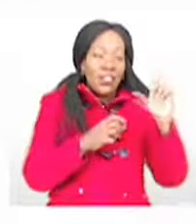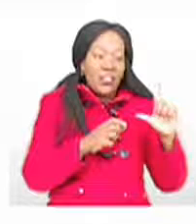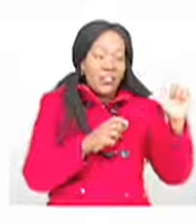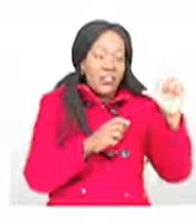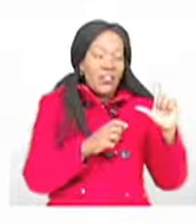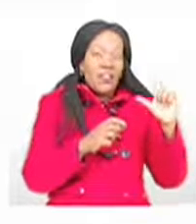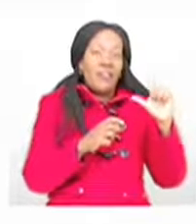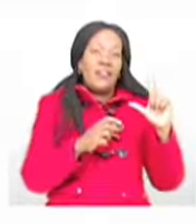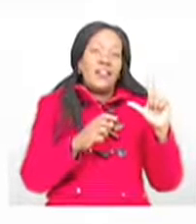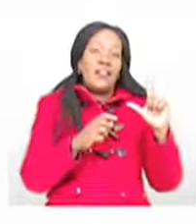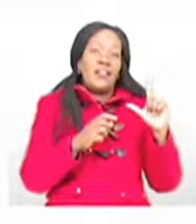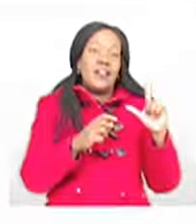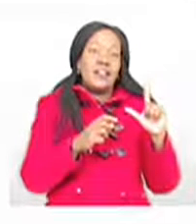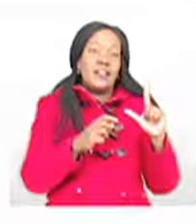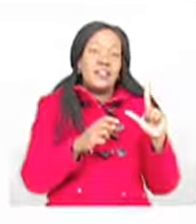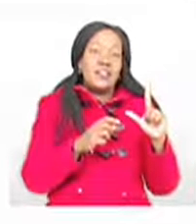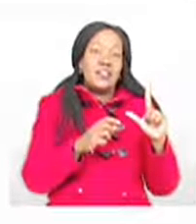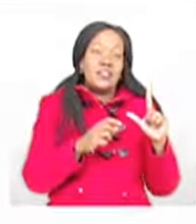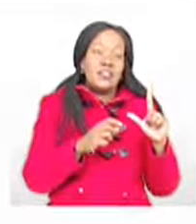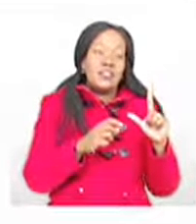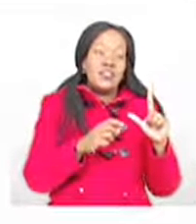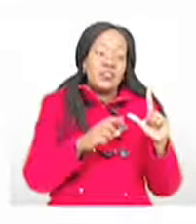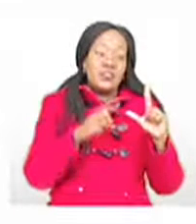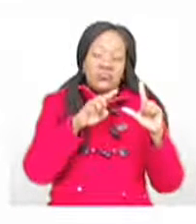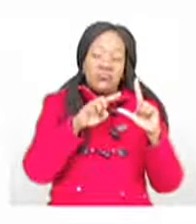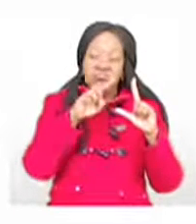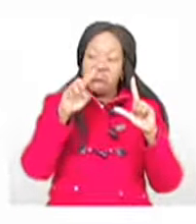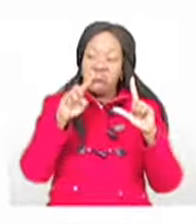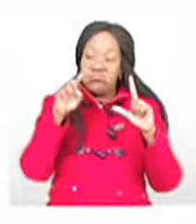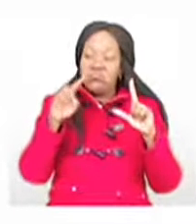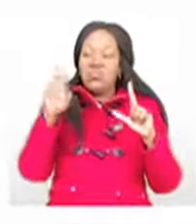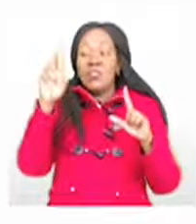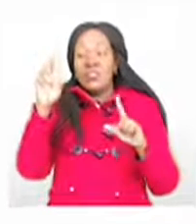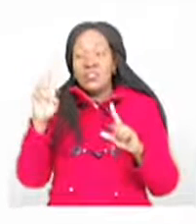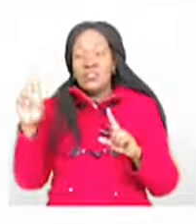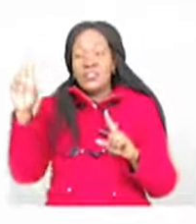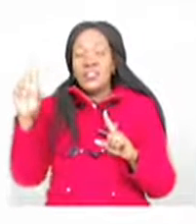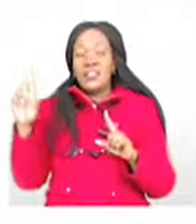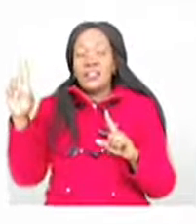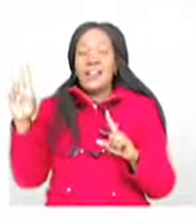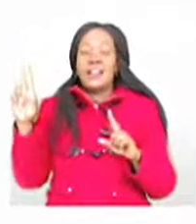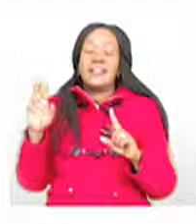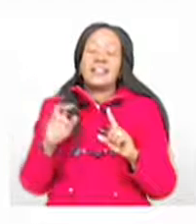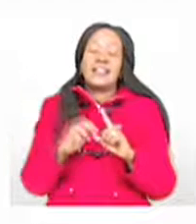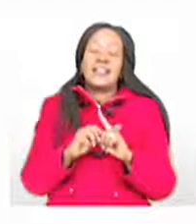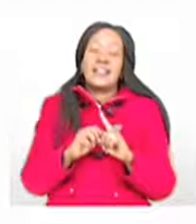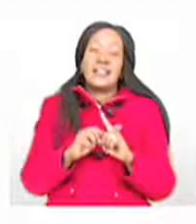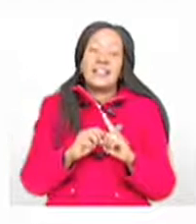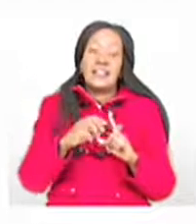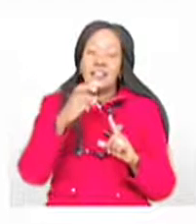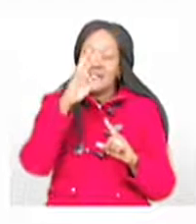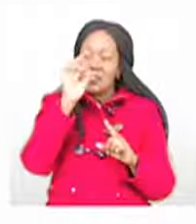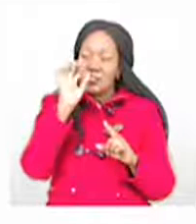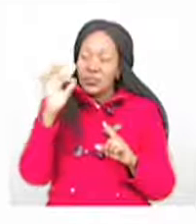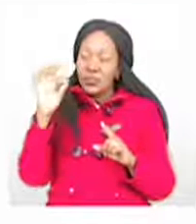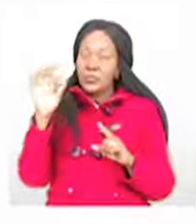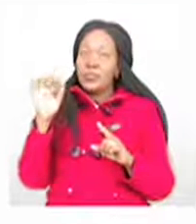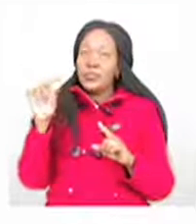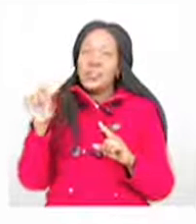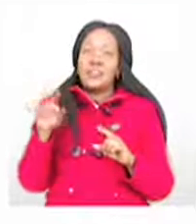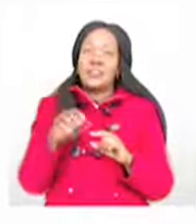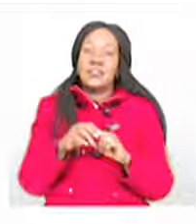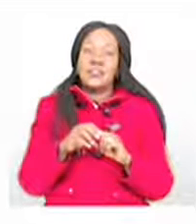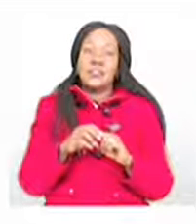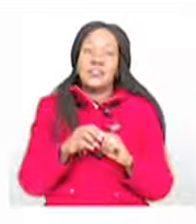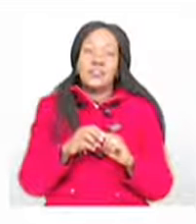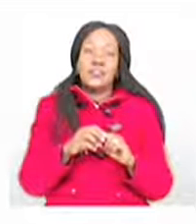side, going over to the right-hand side where the fly is. And let's